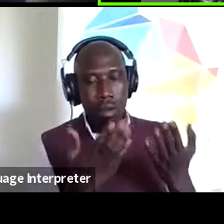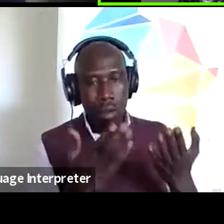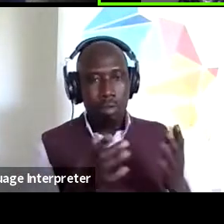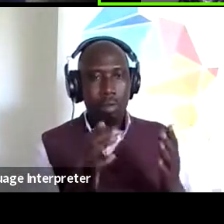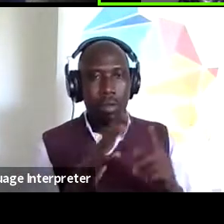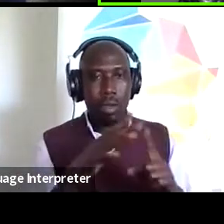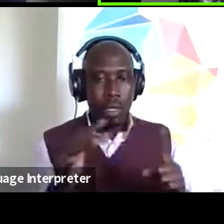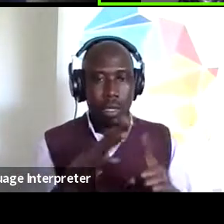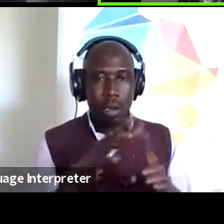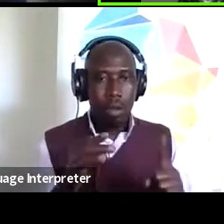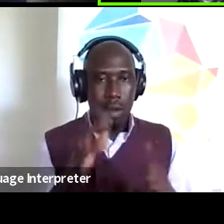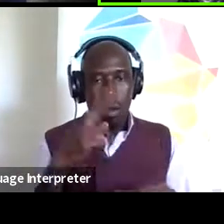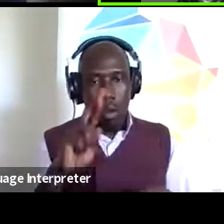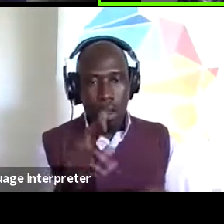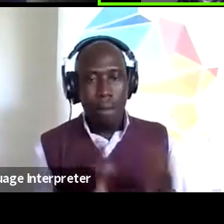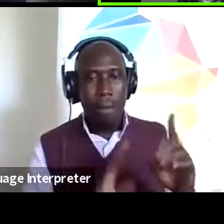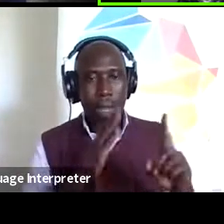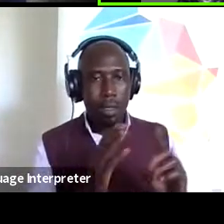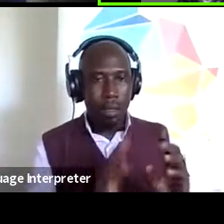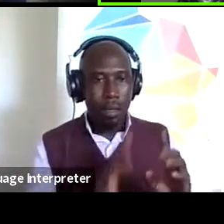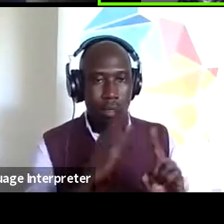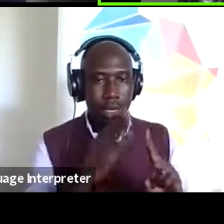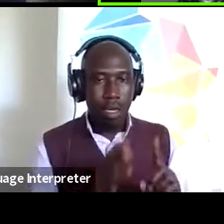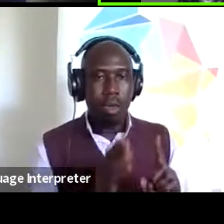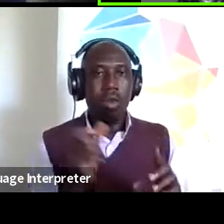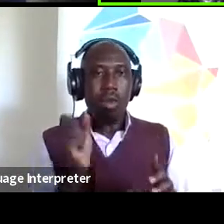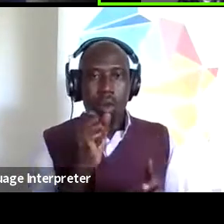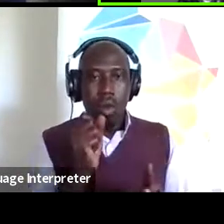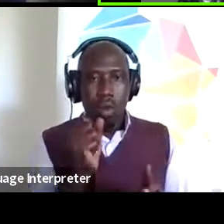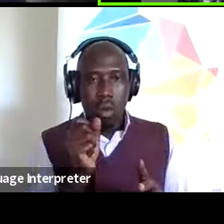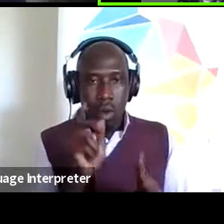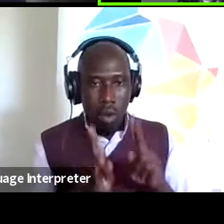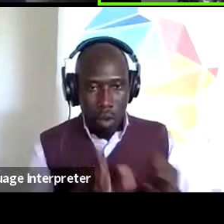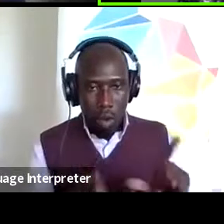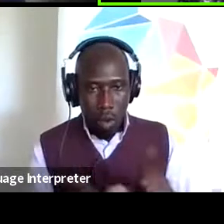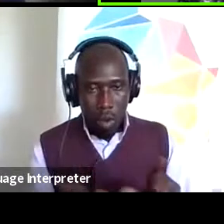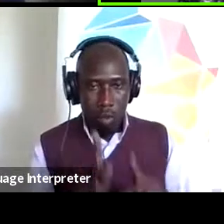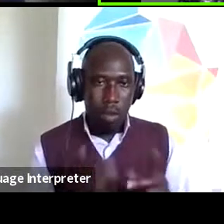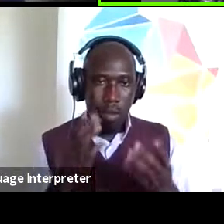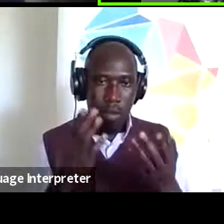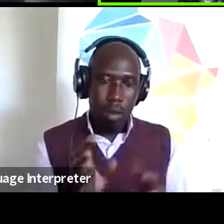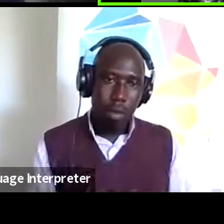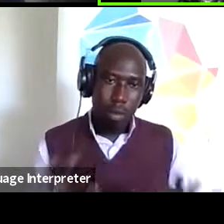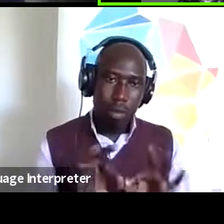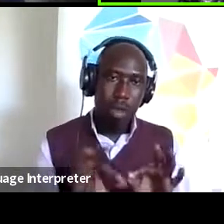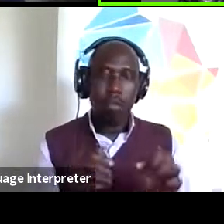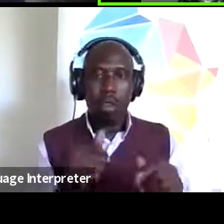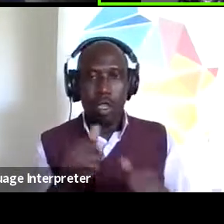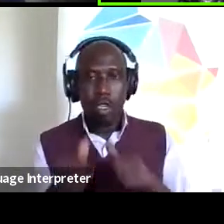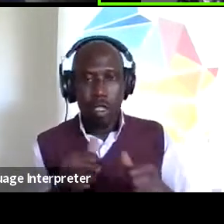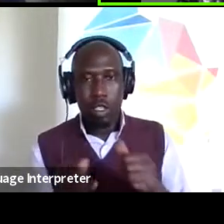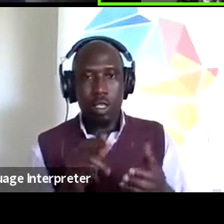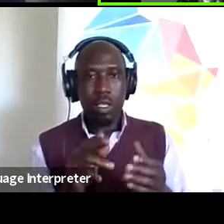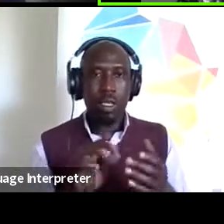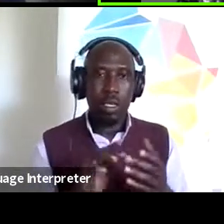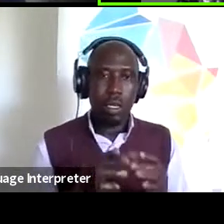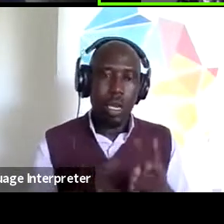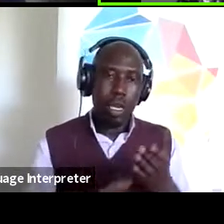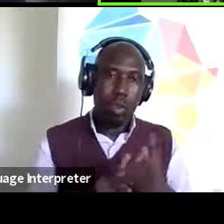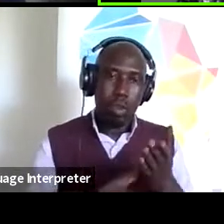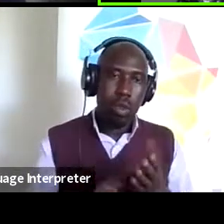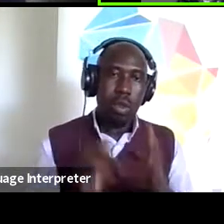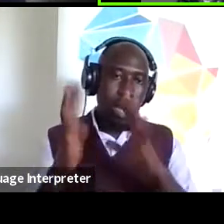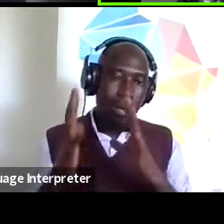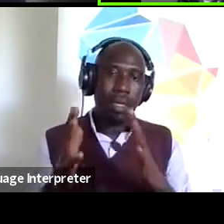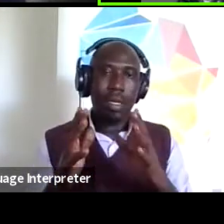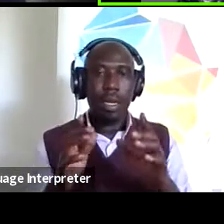literacy campaigns, particularly targeting ordinary internet users, because it's important for every internet user to appreciate that